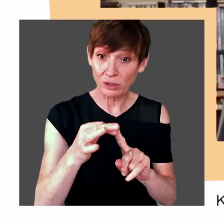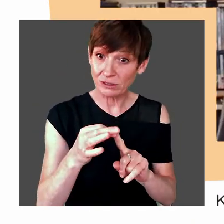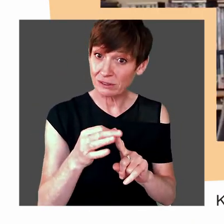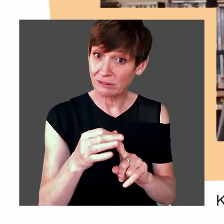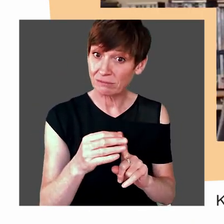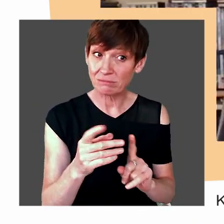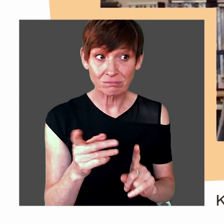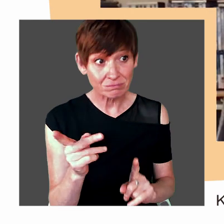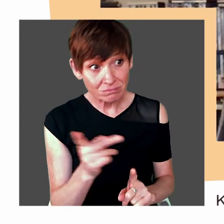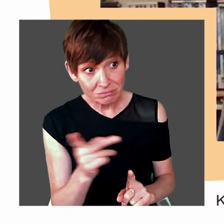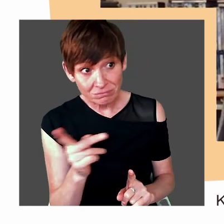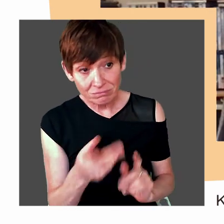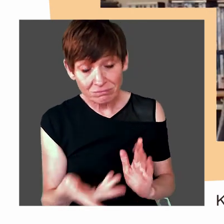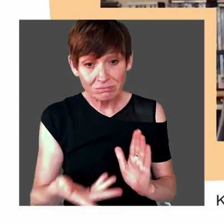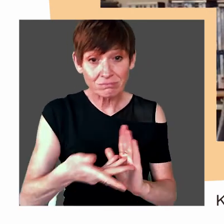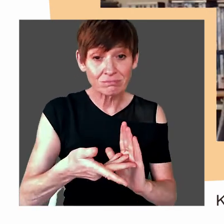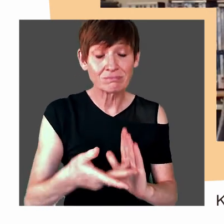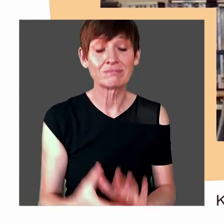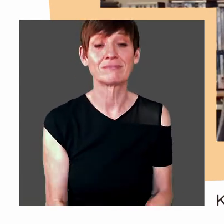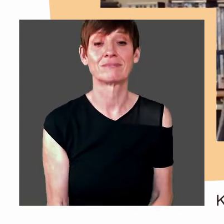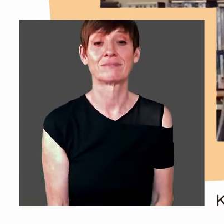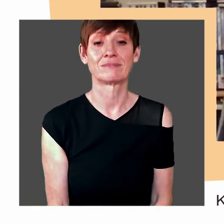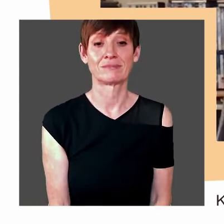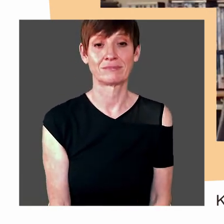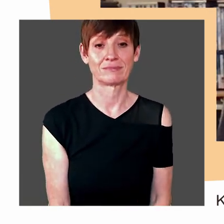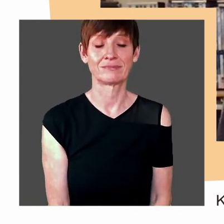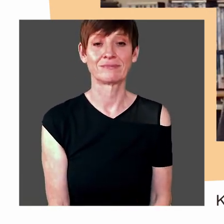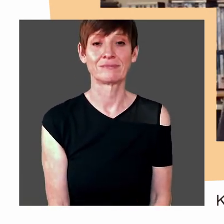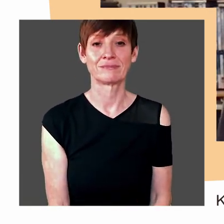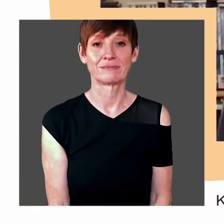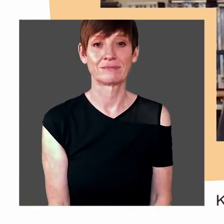you got anything else to add to that?